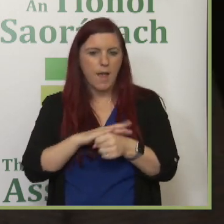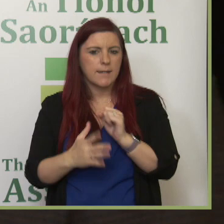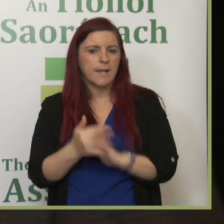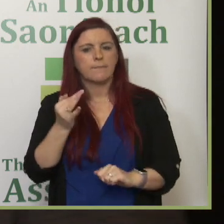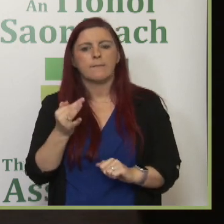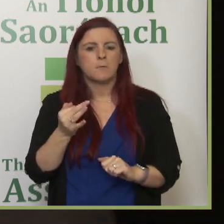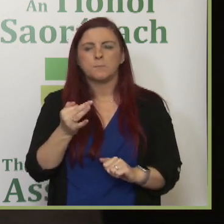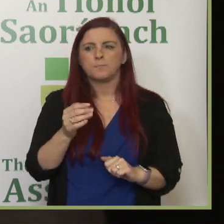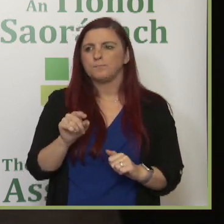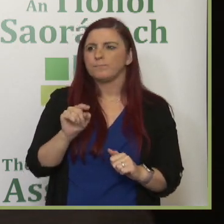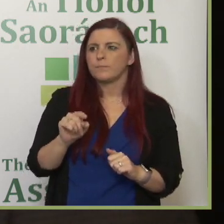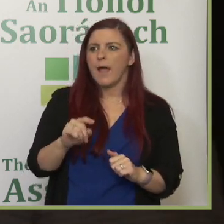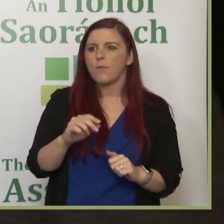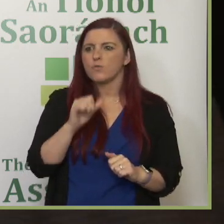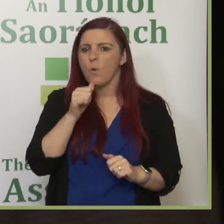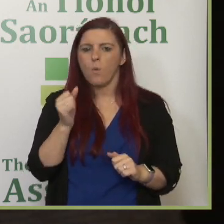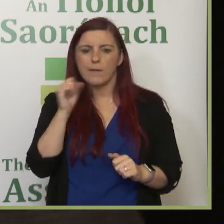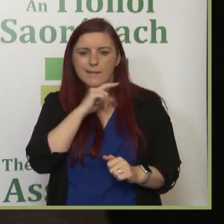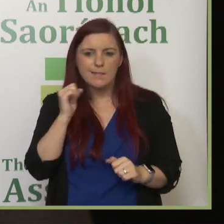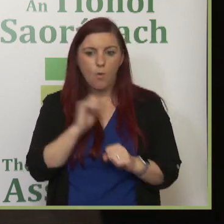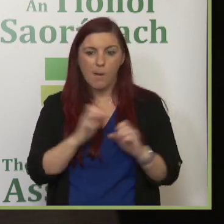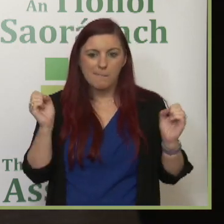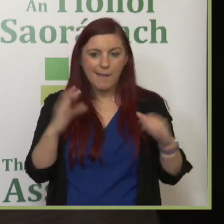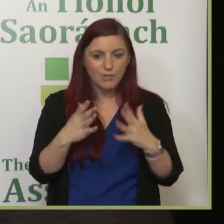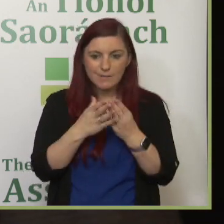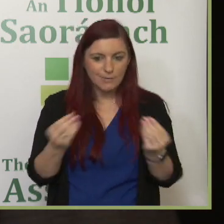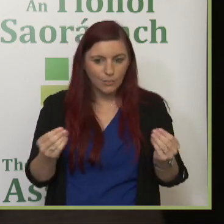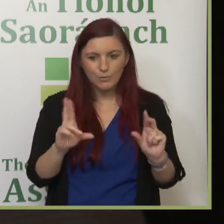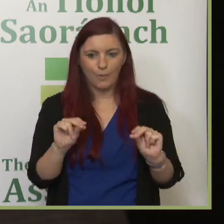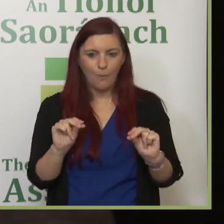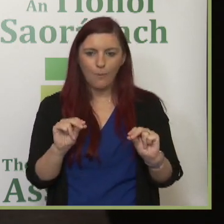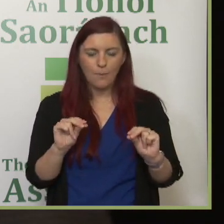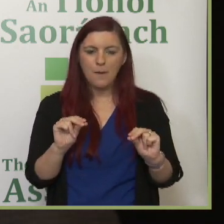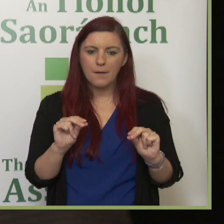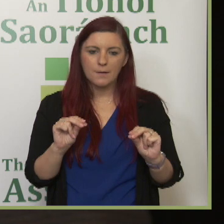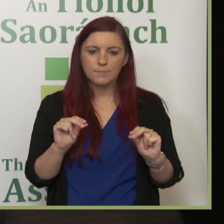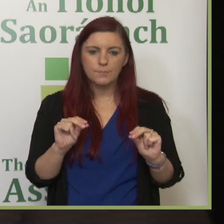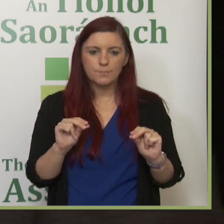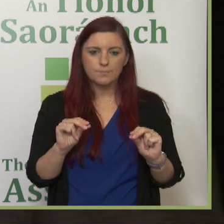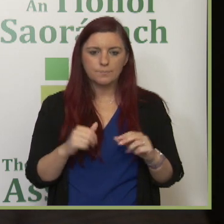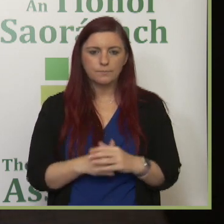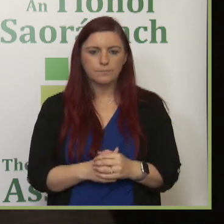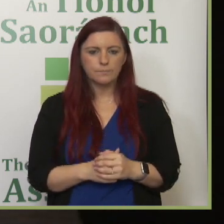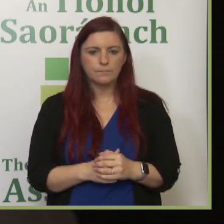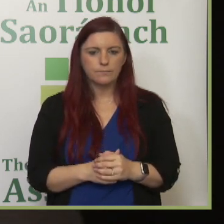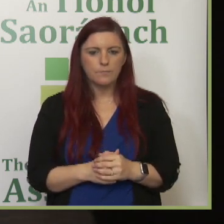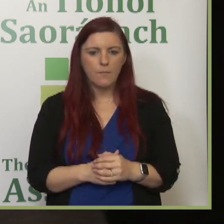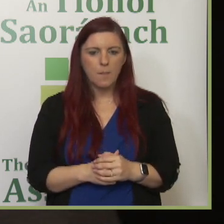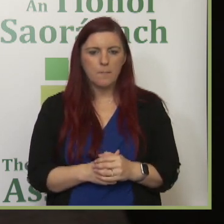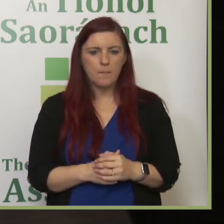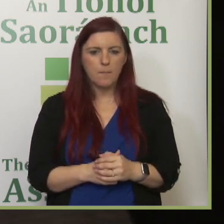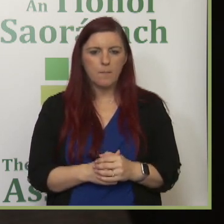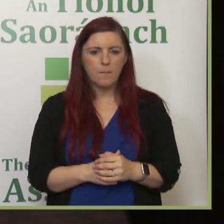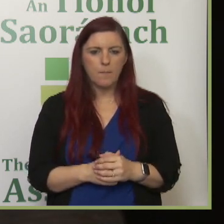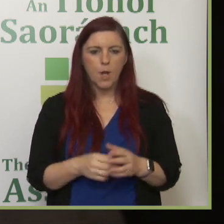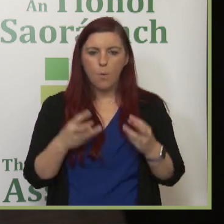simple solutions or magic bullets, and if there were, we would have found them, trust me. And the background to this, I want to say, and I really want to